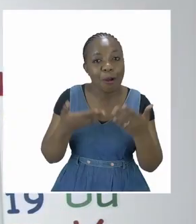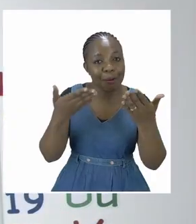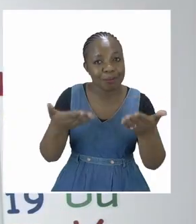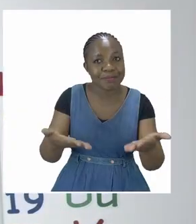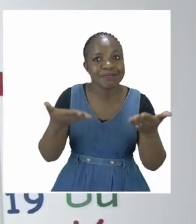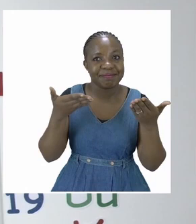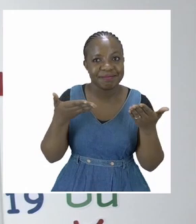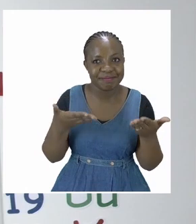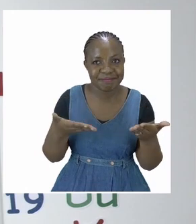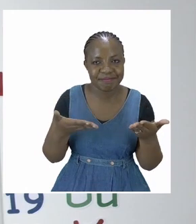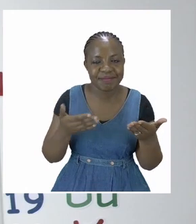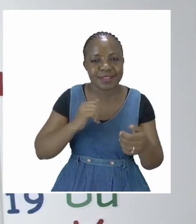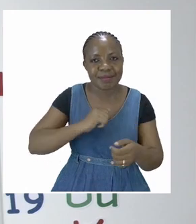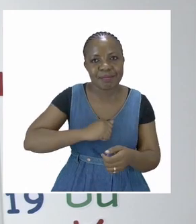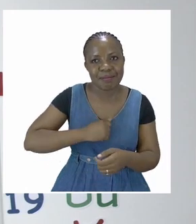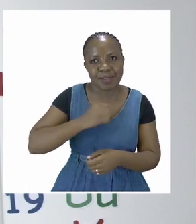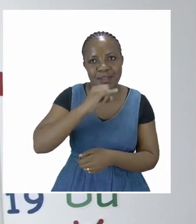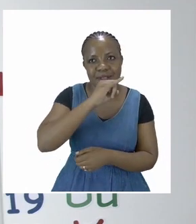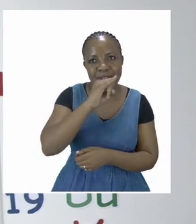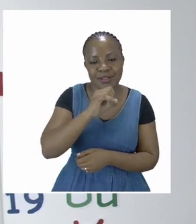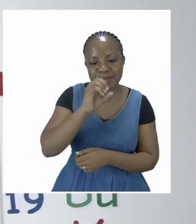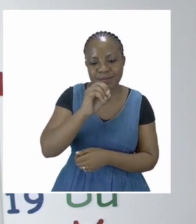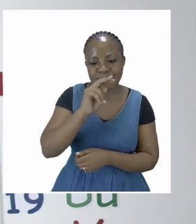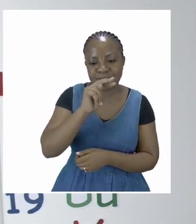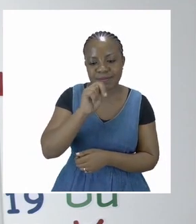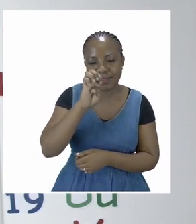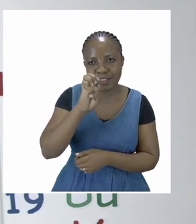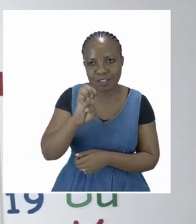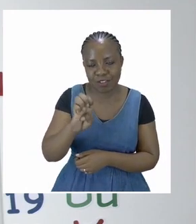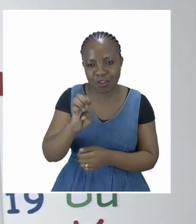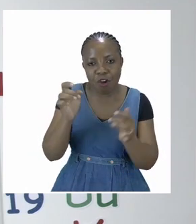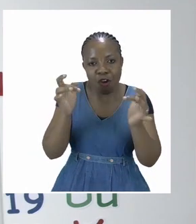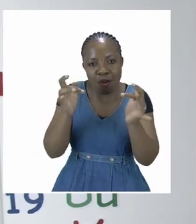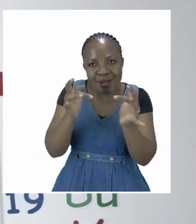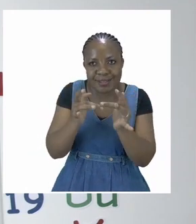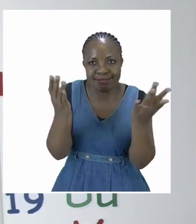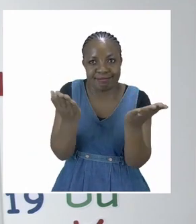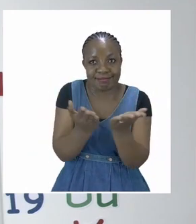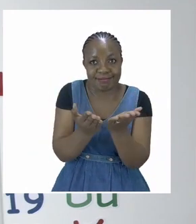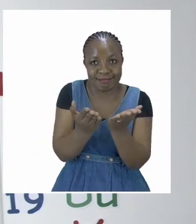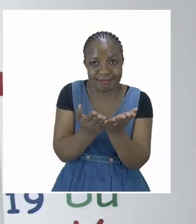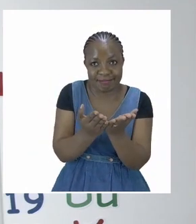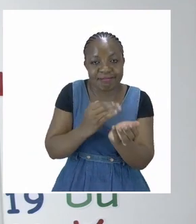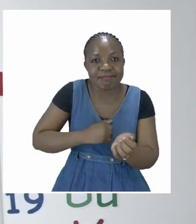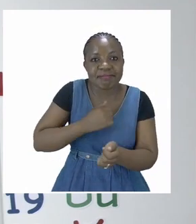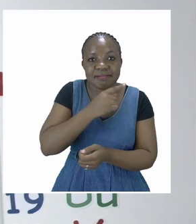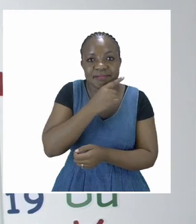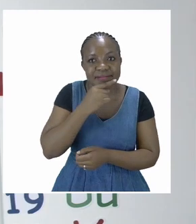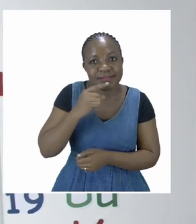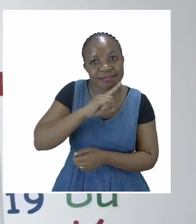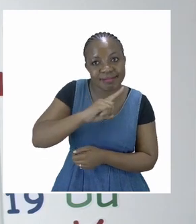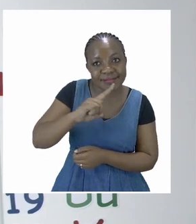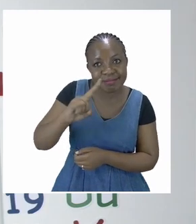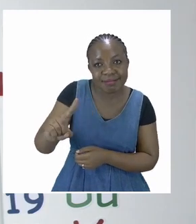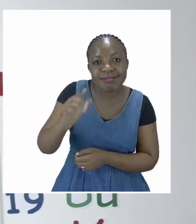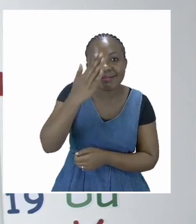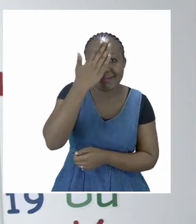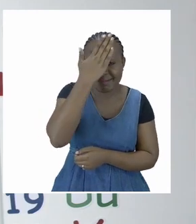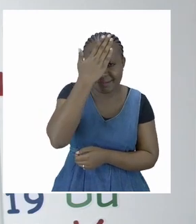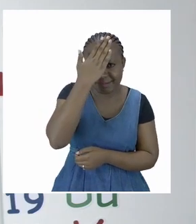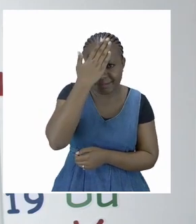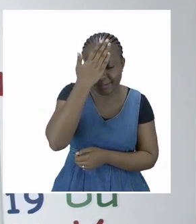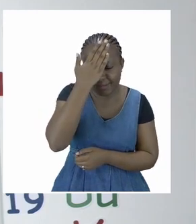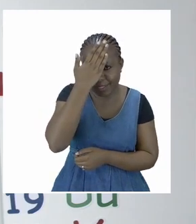Welcome to My Zone Online School. My name is Teacher Mutsa. Get your education